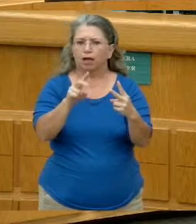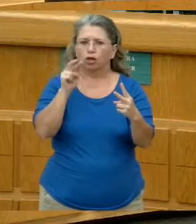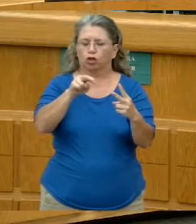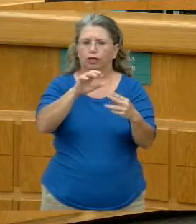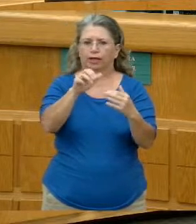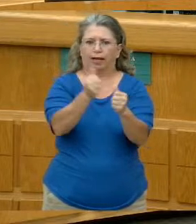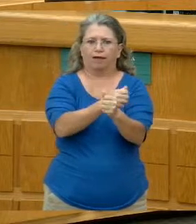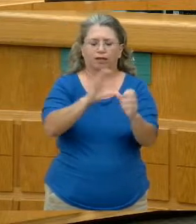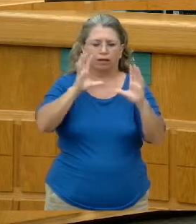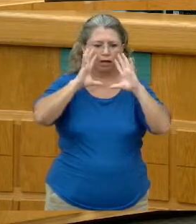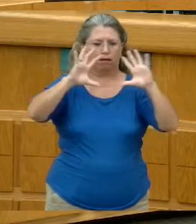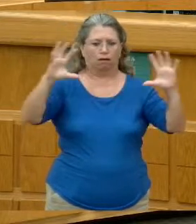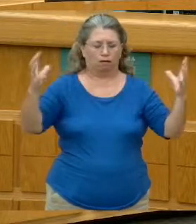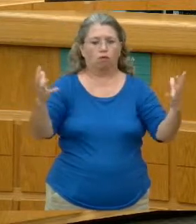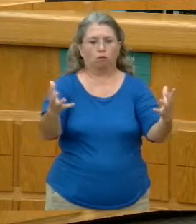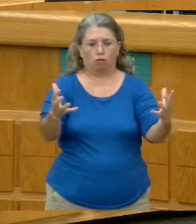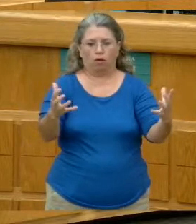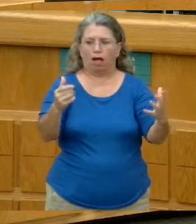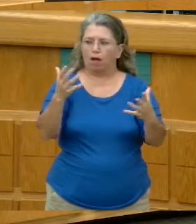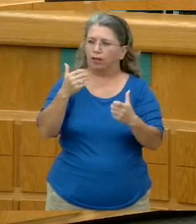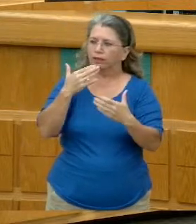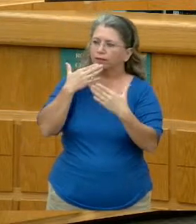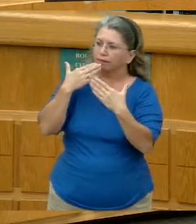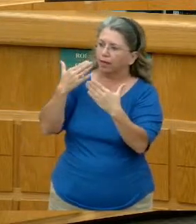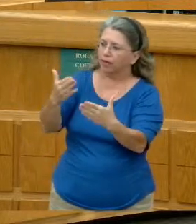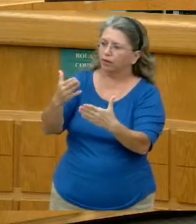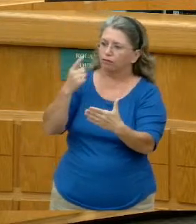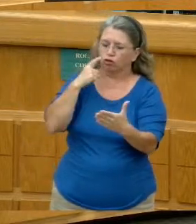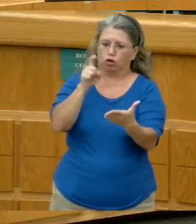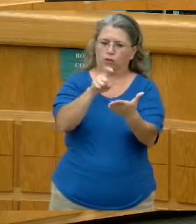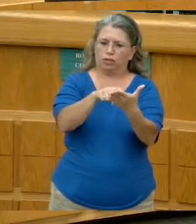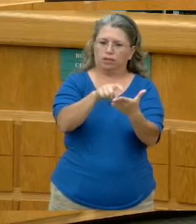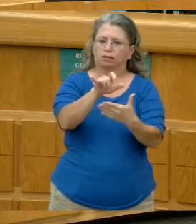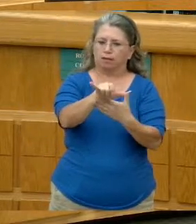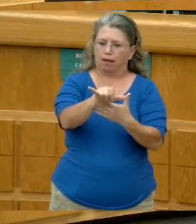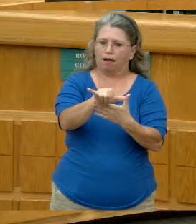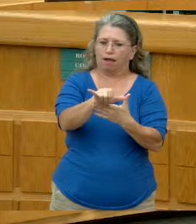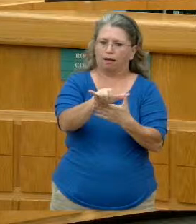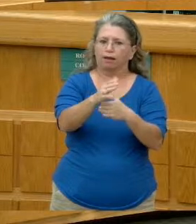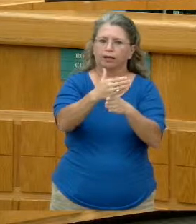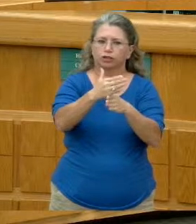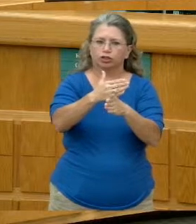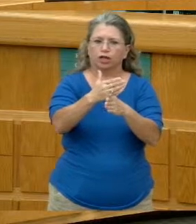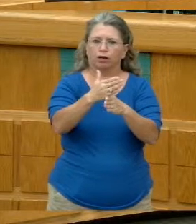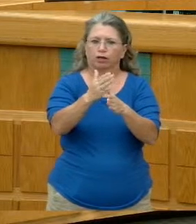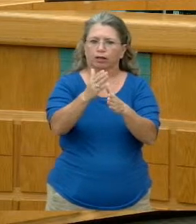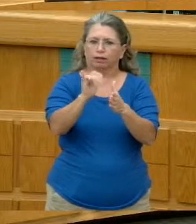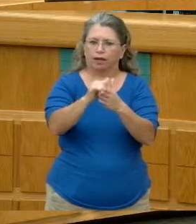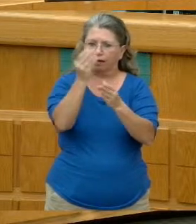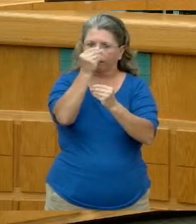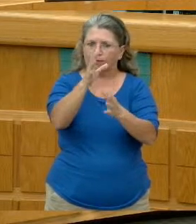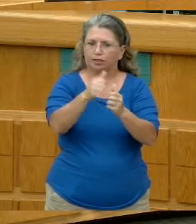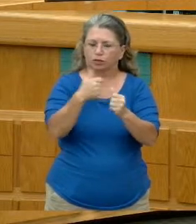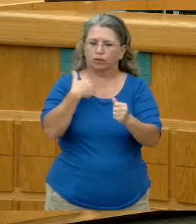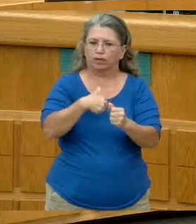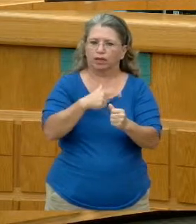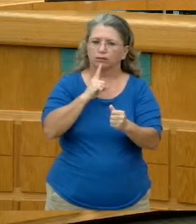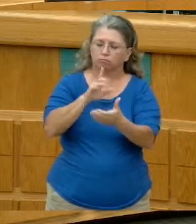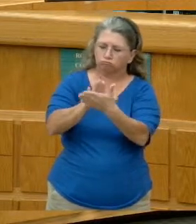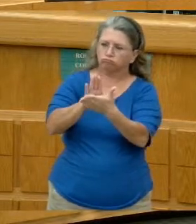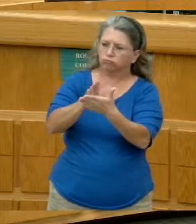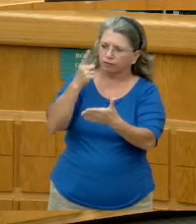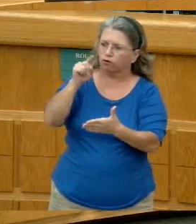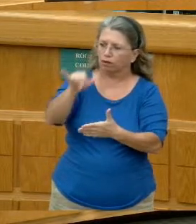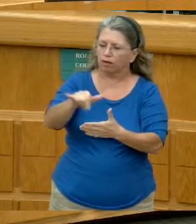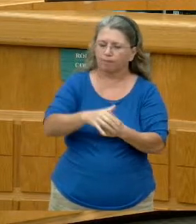you for noticing it, for sharing it with us, and I want to commend her for it. And so the most